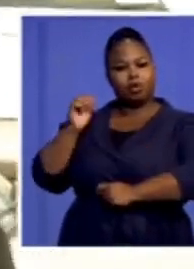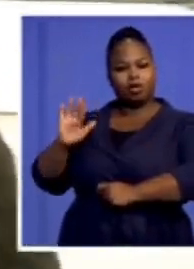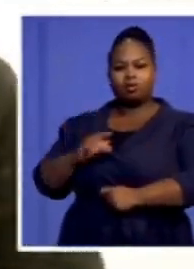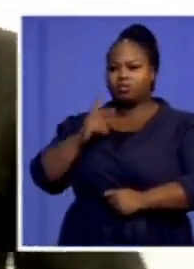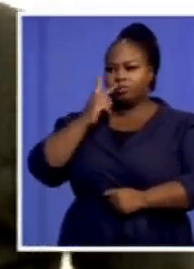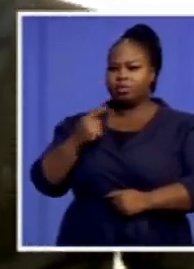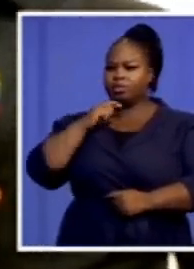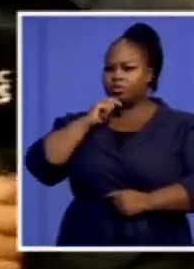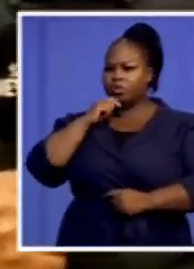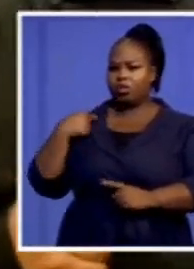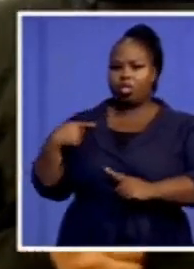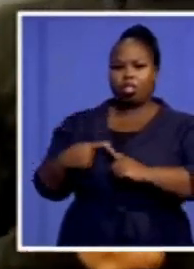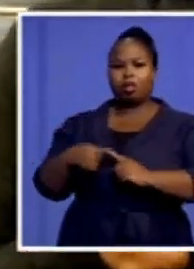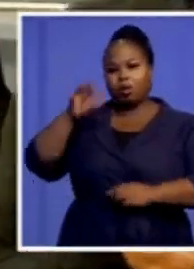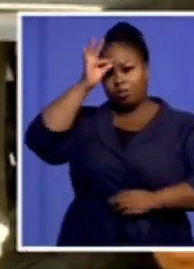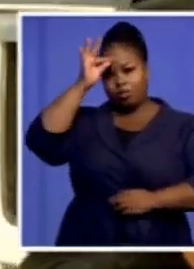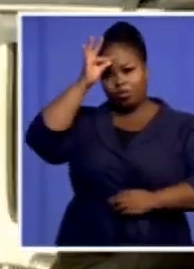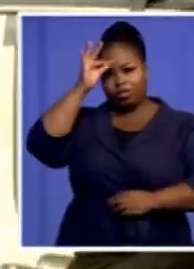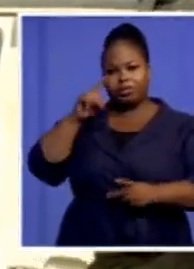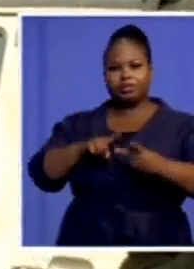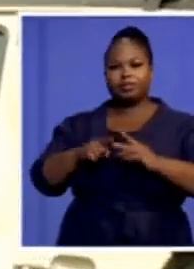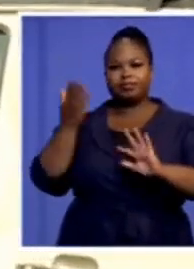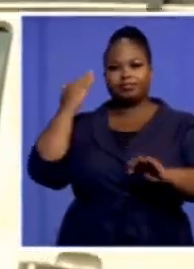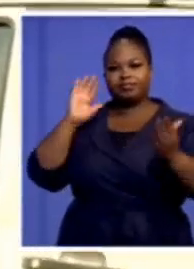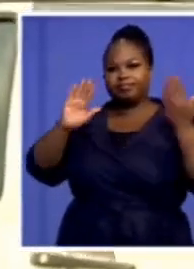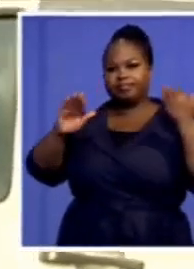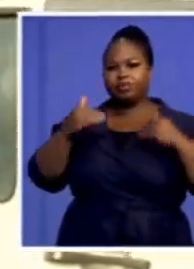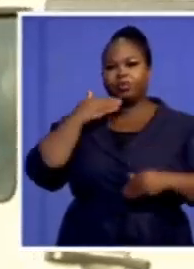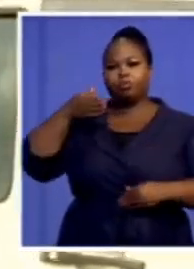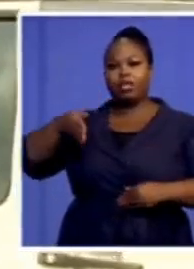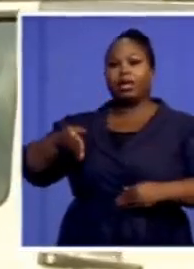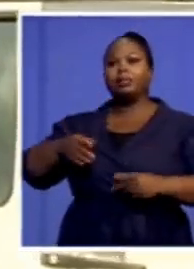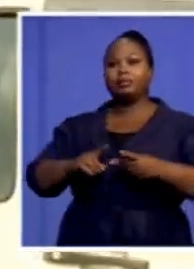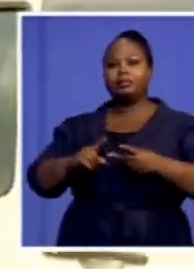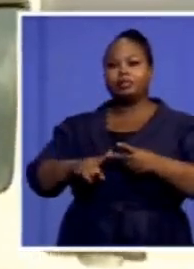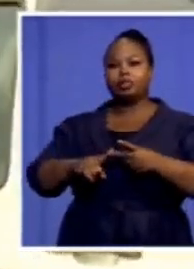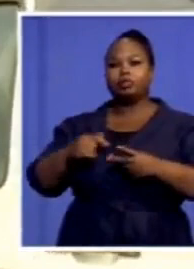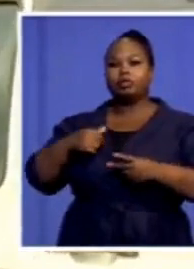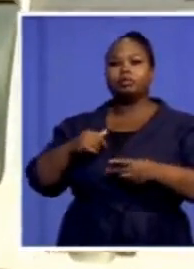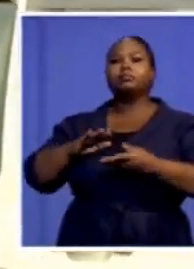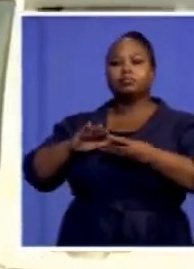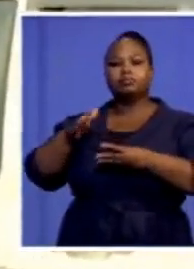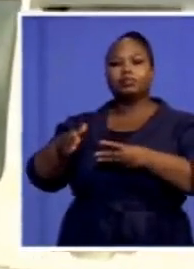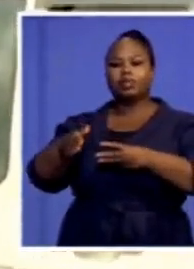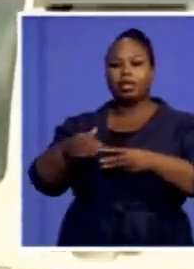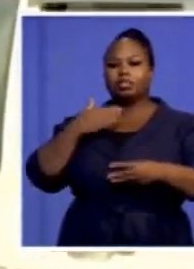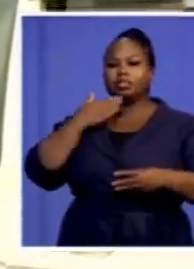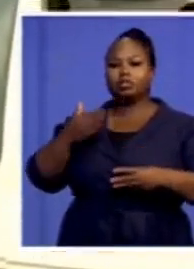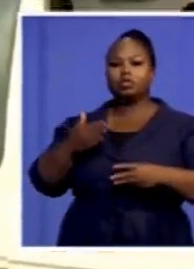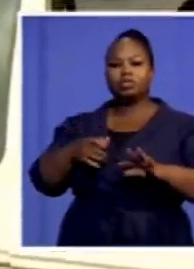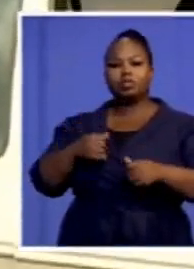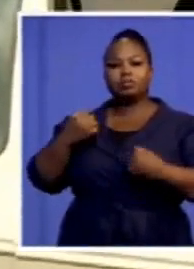officials, including the police in the province, have been pulling over vehicles, Desiree, inspecting them for